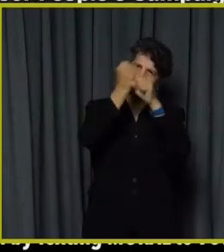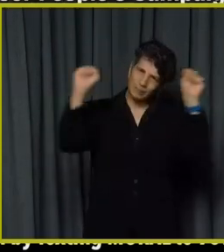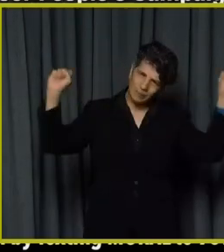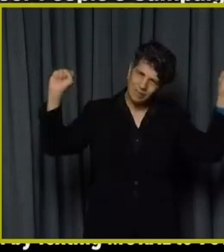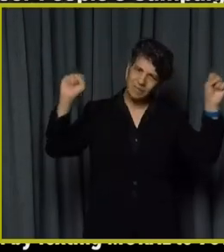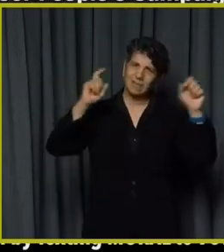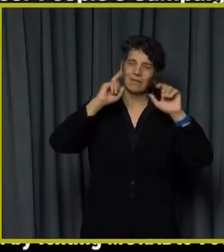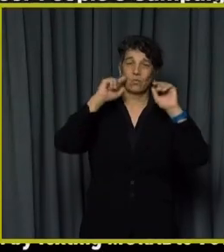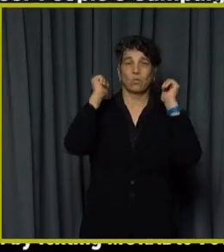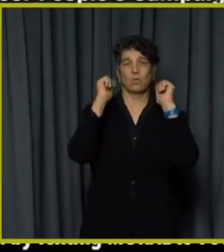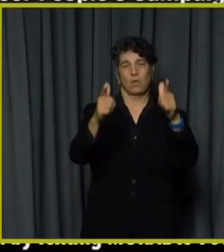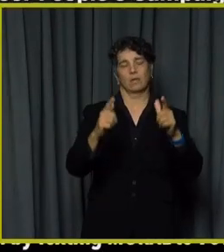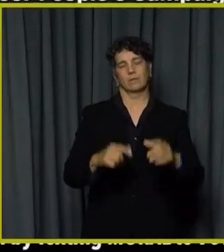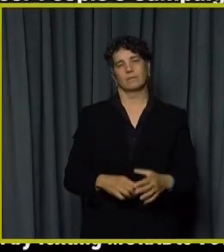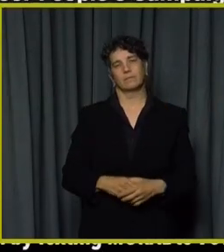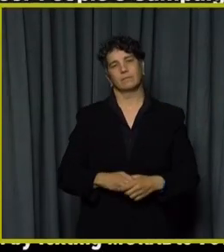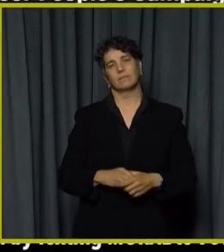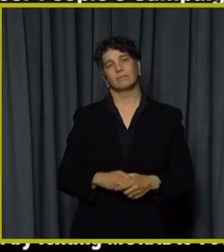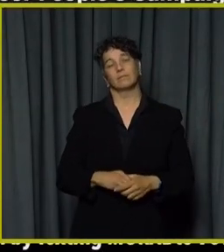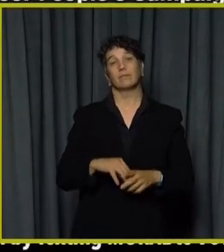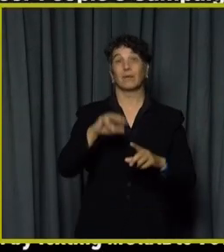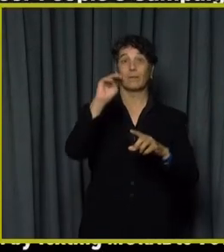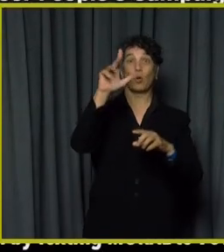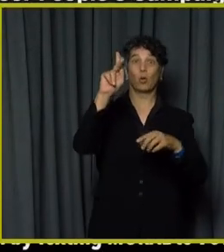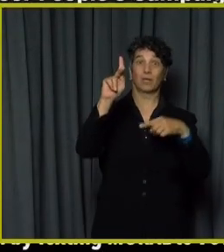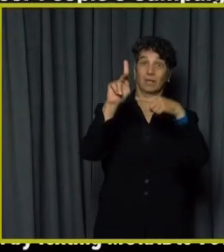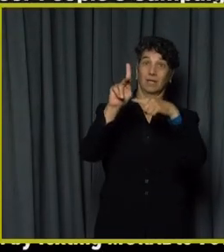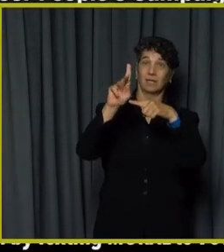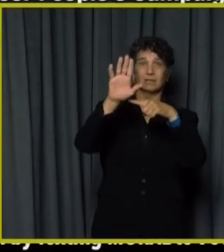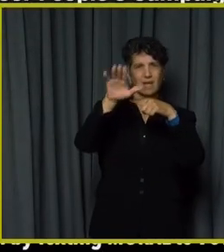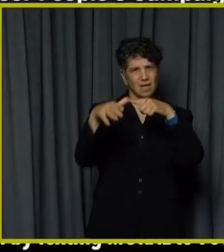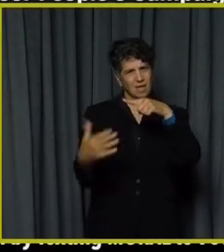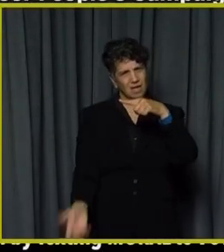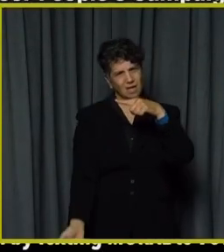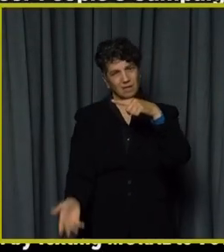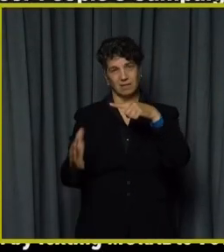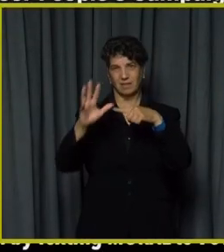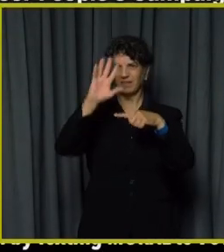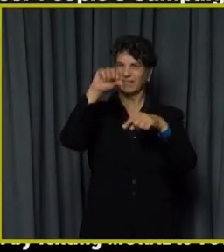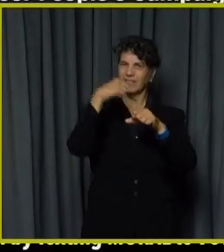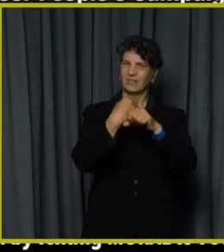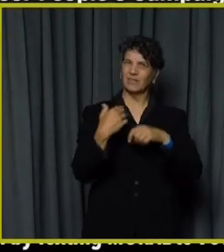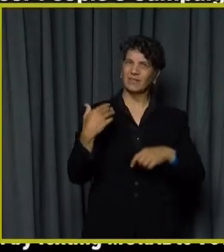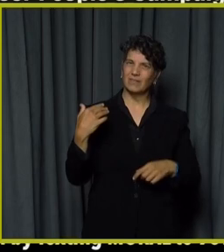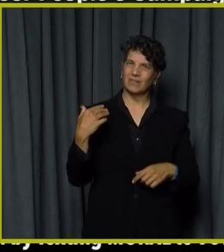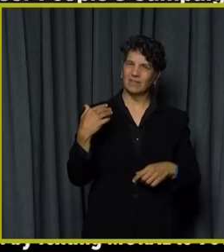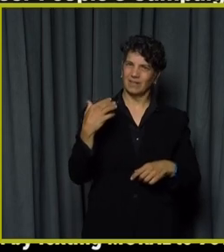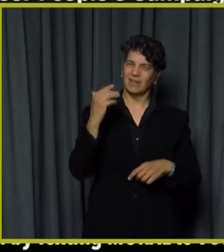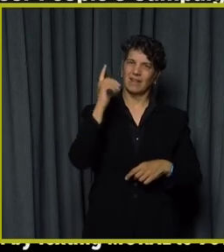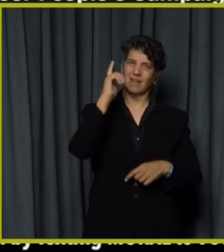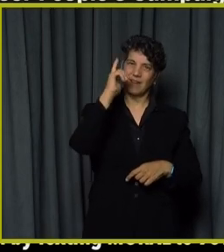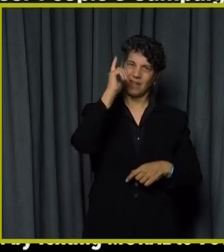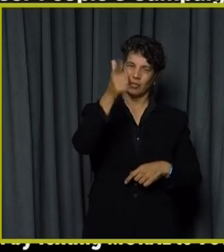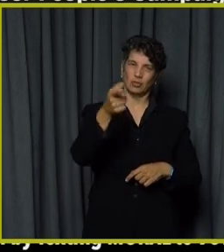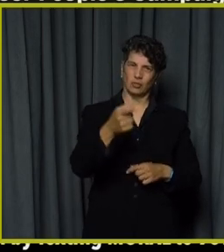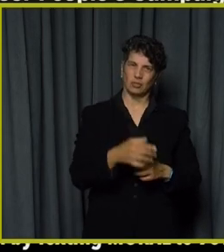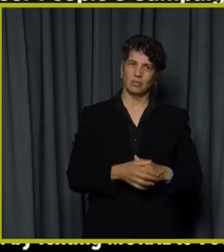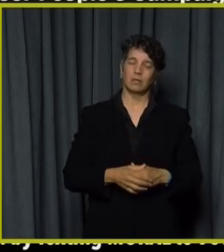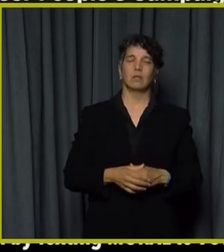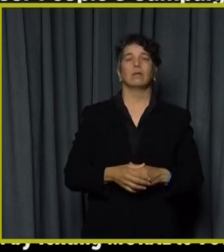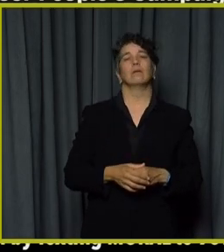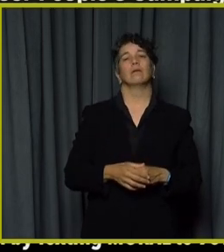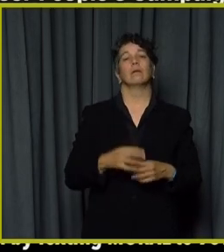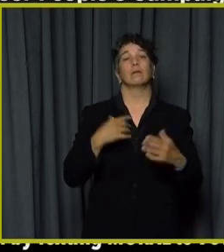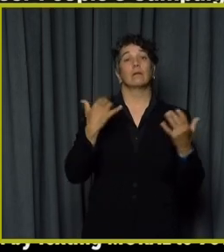after the assassination of Dr. King, we declare a jubilee. We lift our voices for justice. We put our bodies on